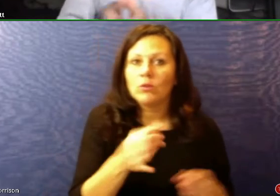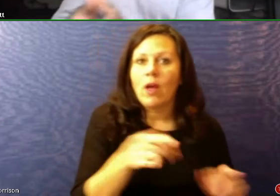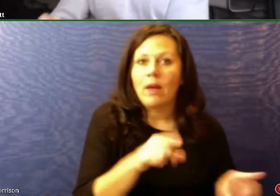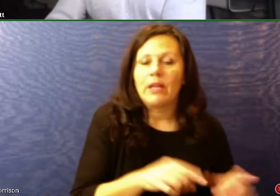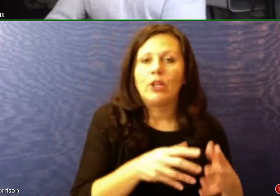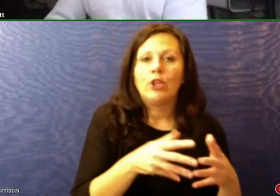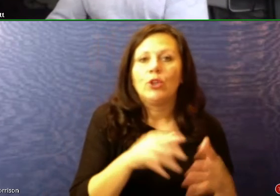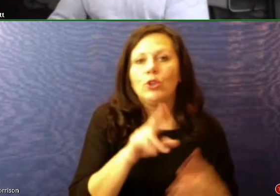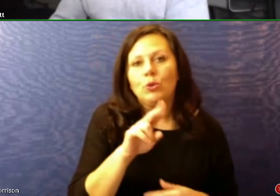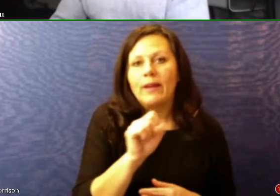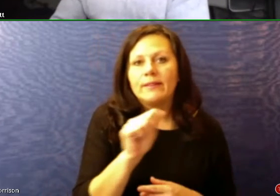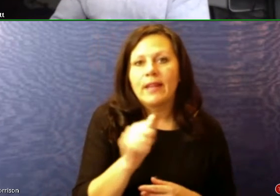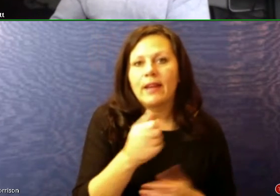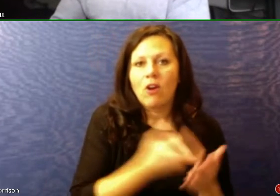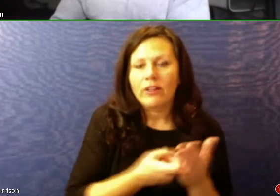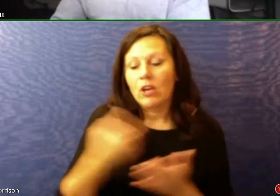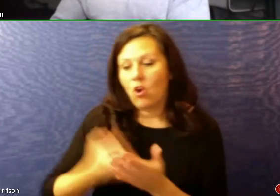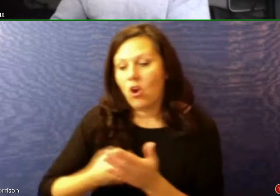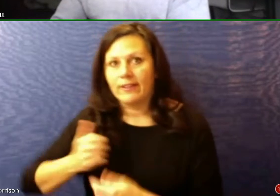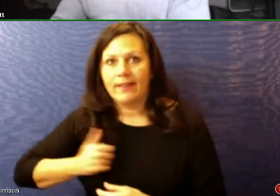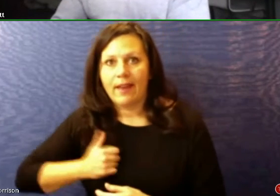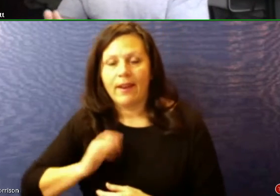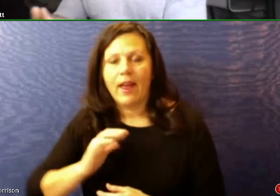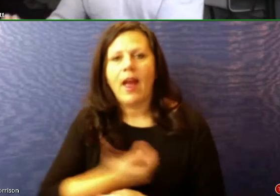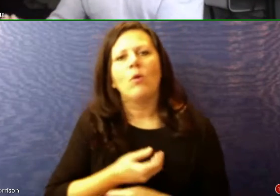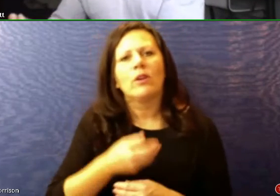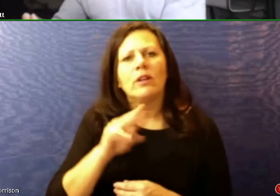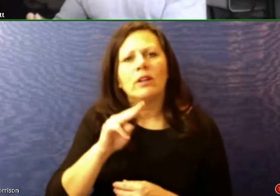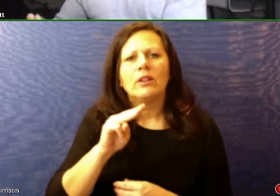Canada, at our major junior leagues and